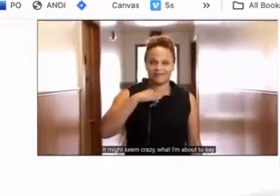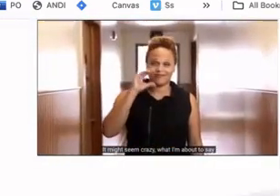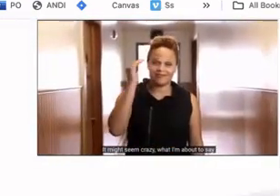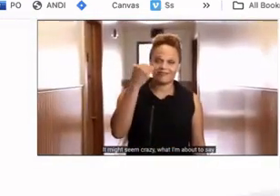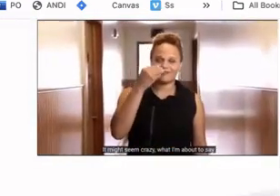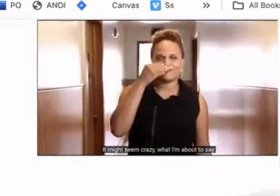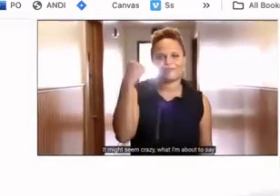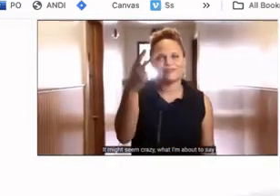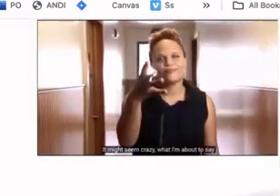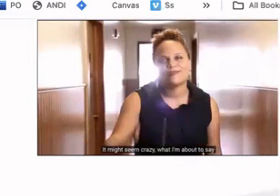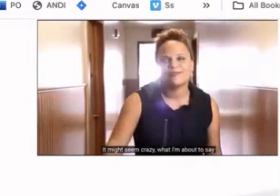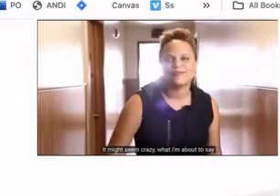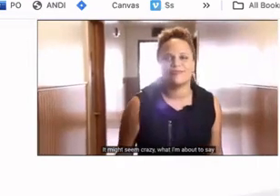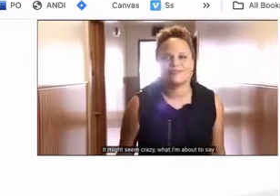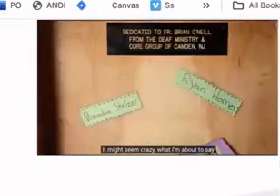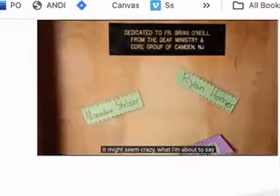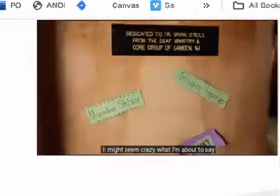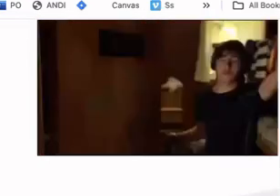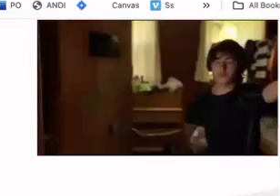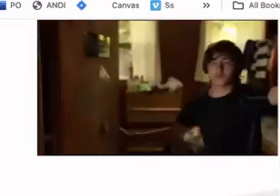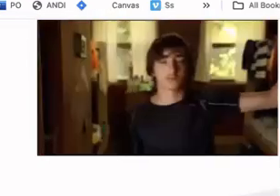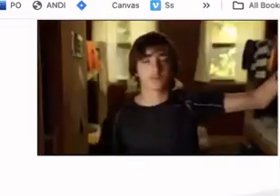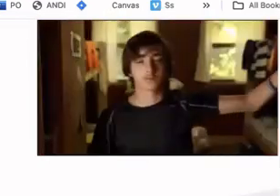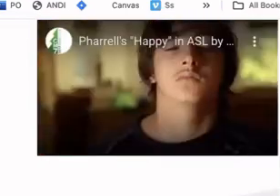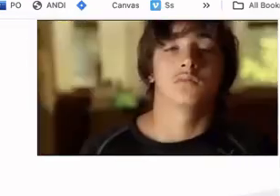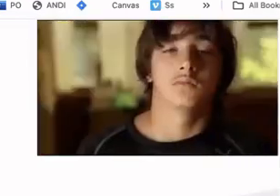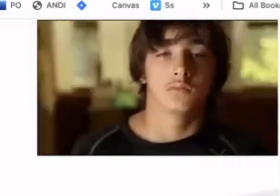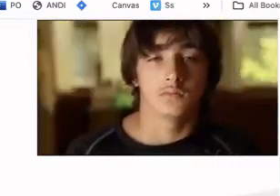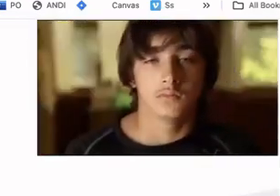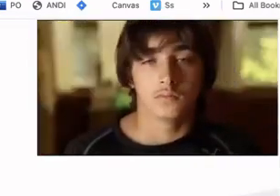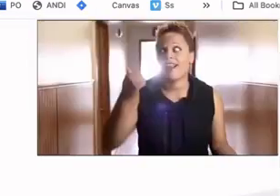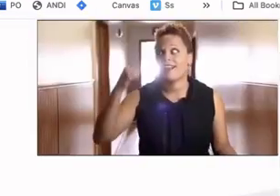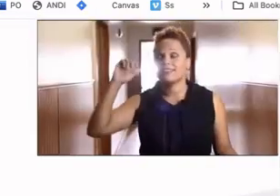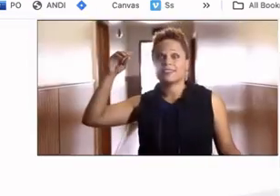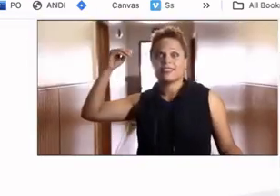might seem crazy what I'm about to say.